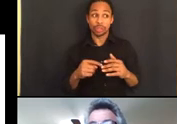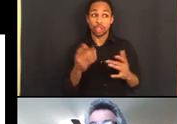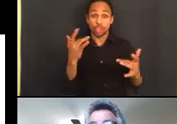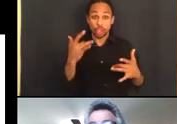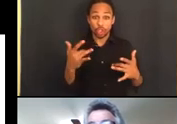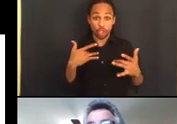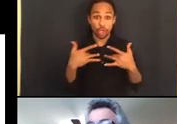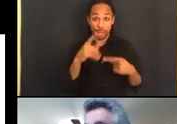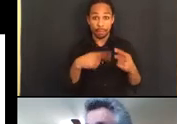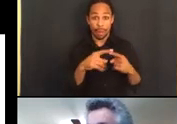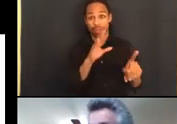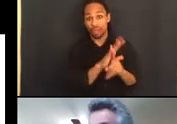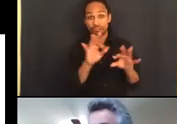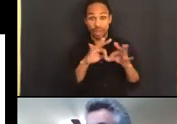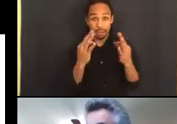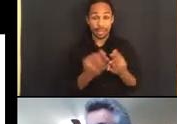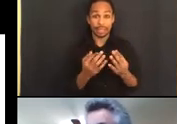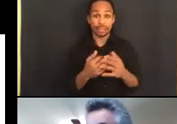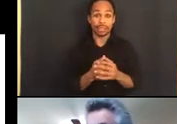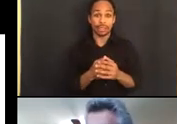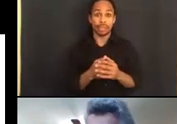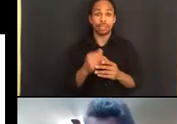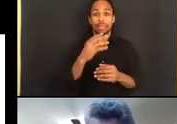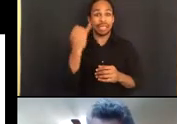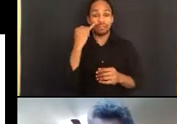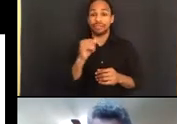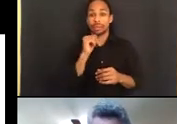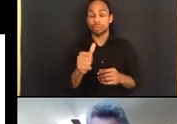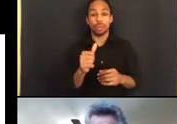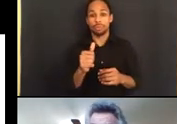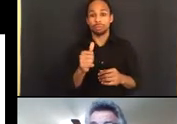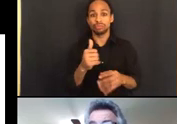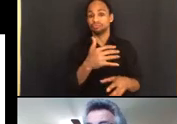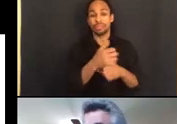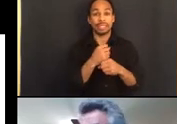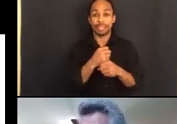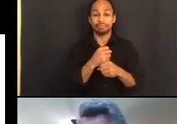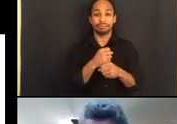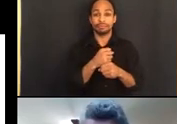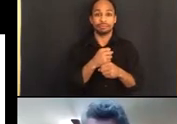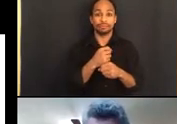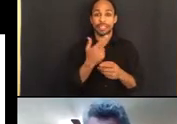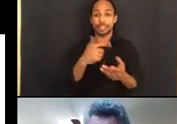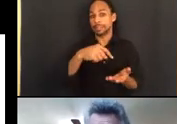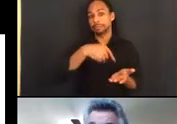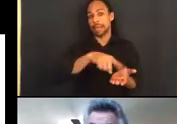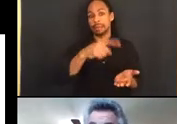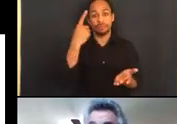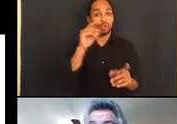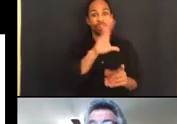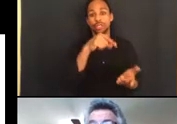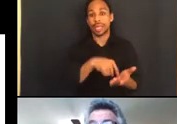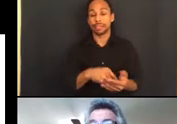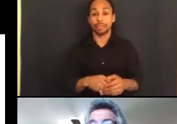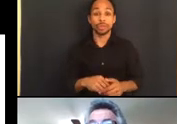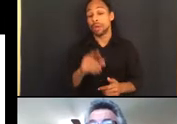serious physical harm's way if their loved ones are unable to repay their debts. So it's a shit